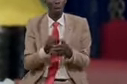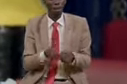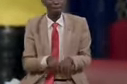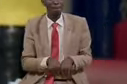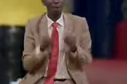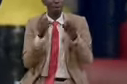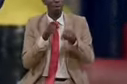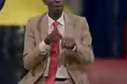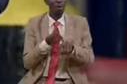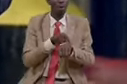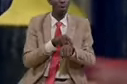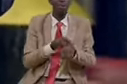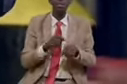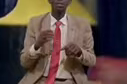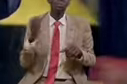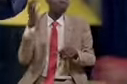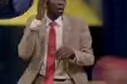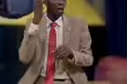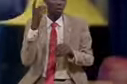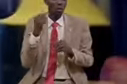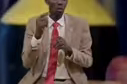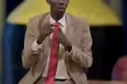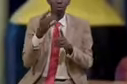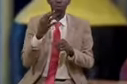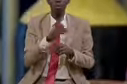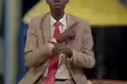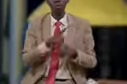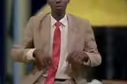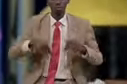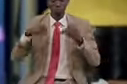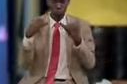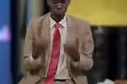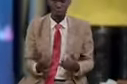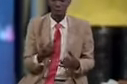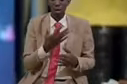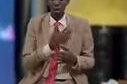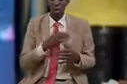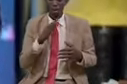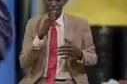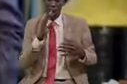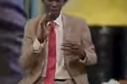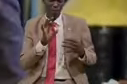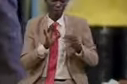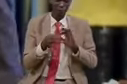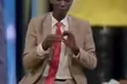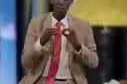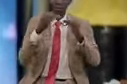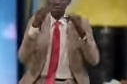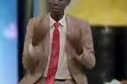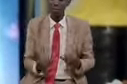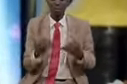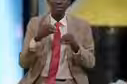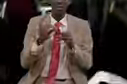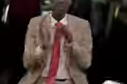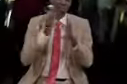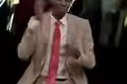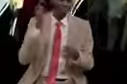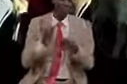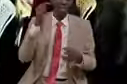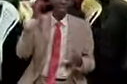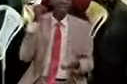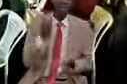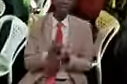those broken bones, hear the word of the Lord. Be mended now, be healed in Jesus'